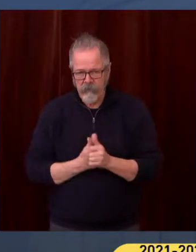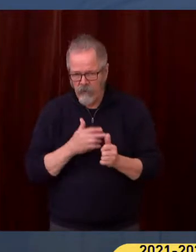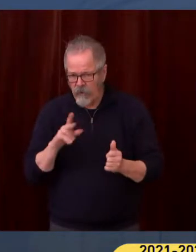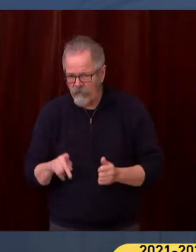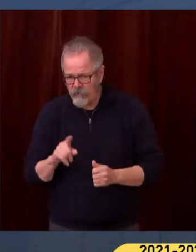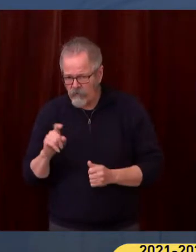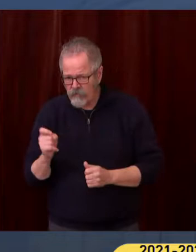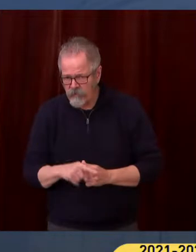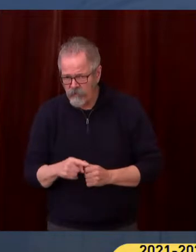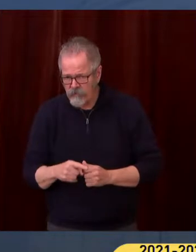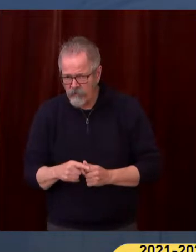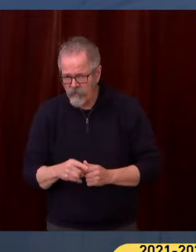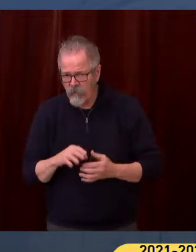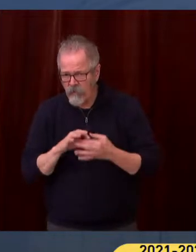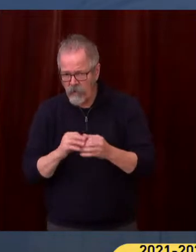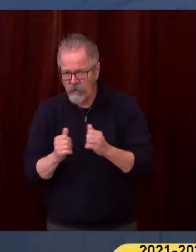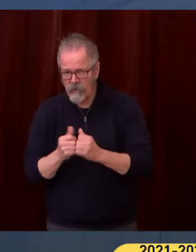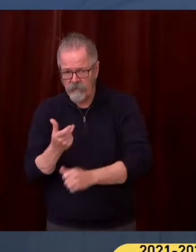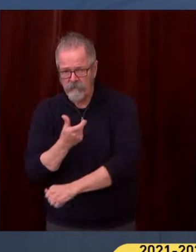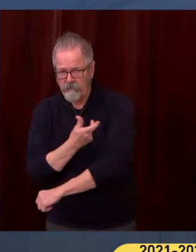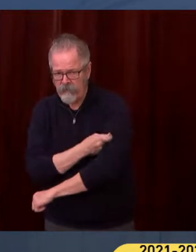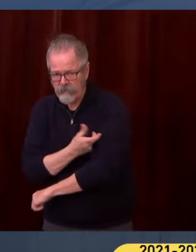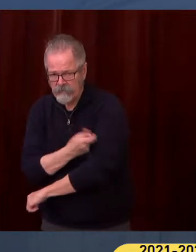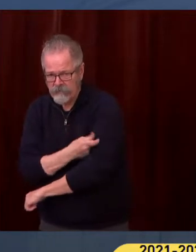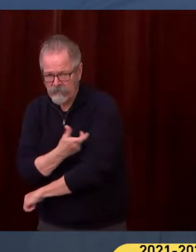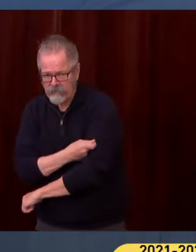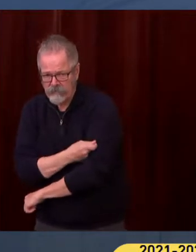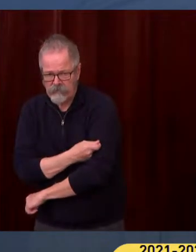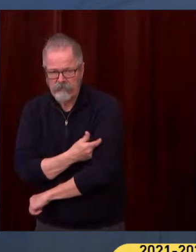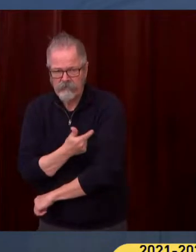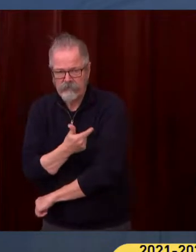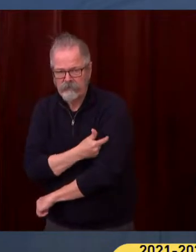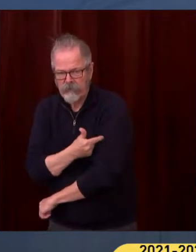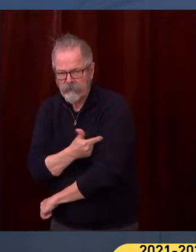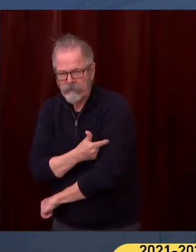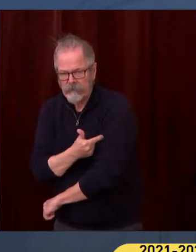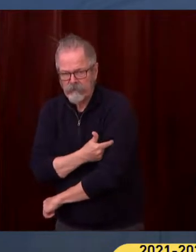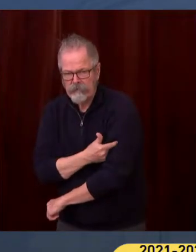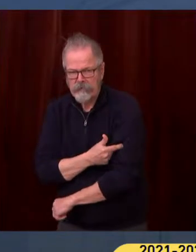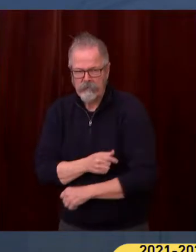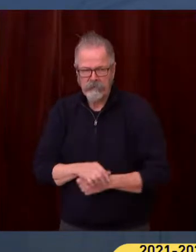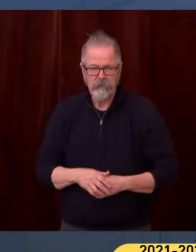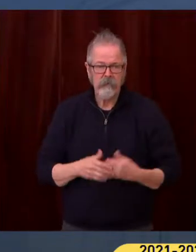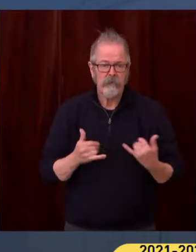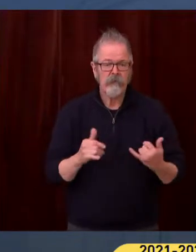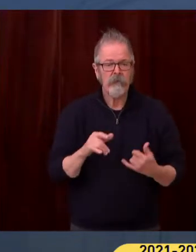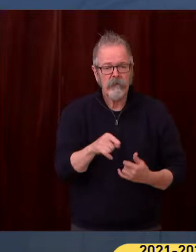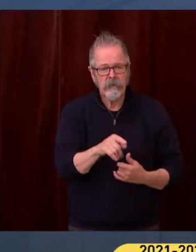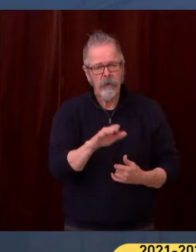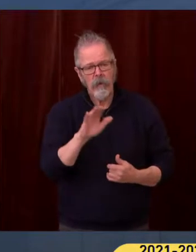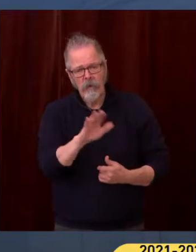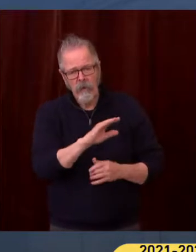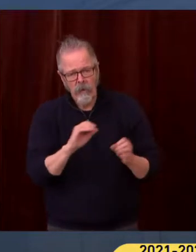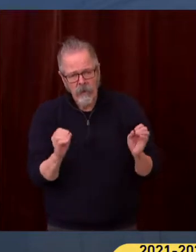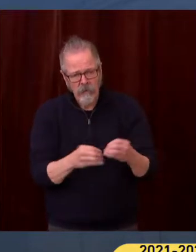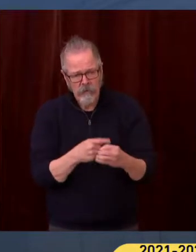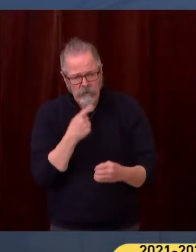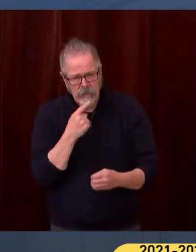age to receive it. But have officials at DOH giving you a sense on when people in your age group will be eligible to be vaccinated?